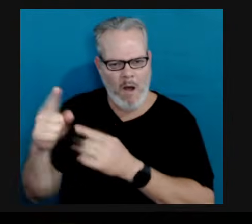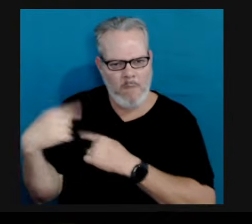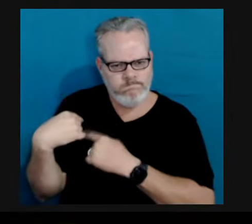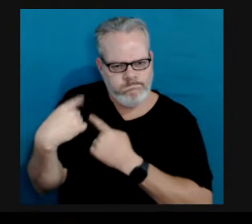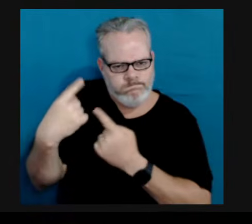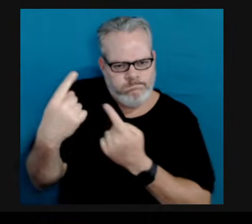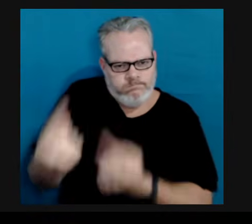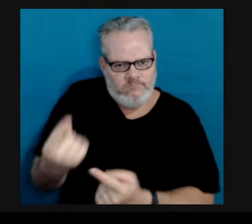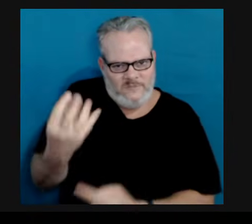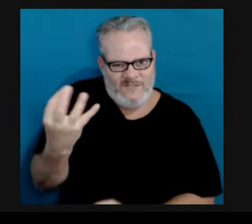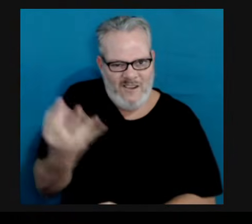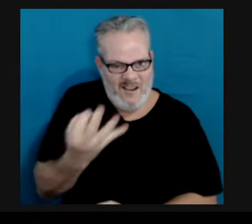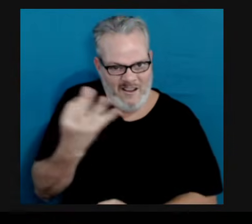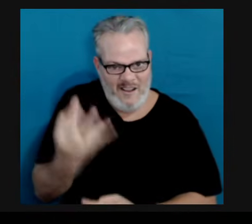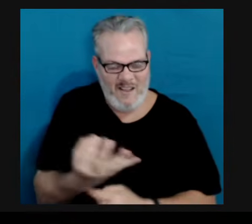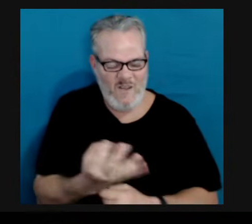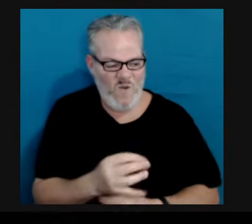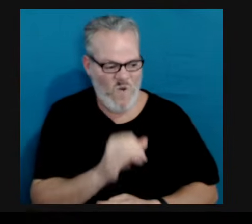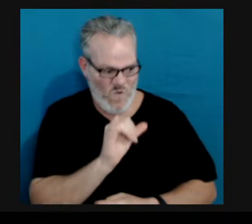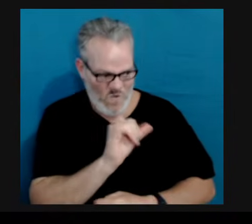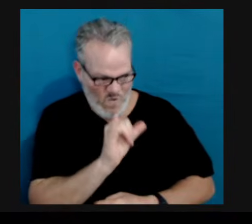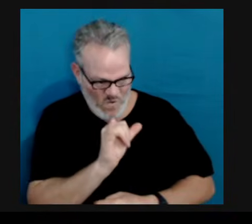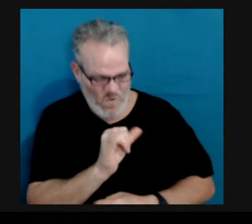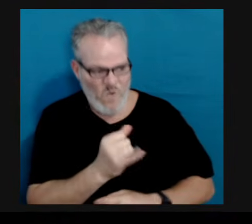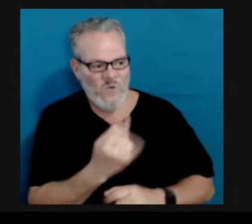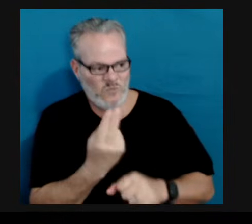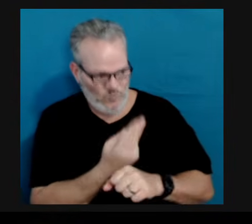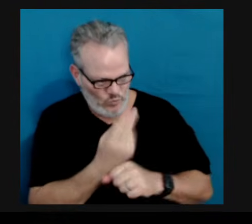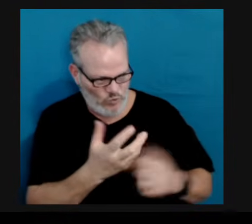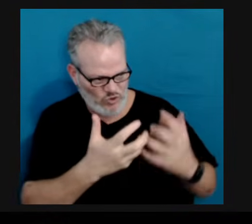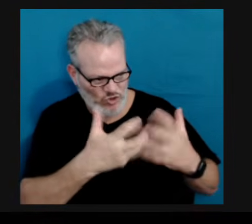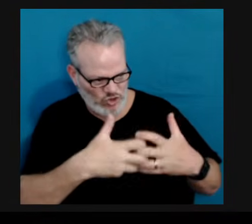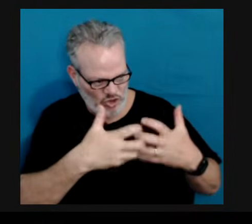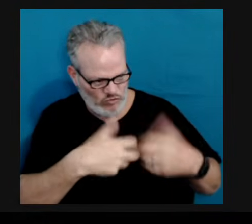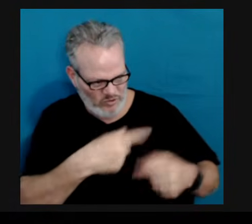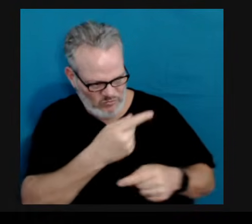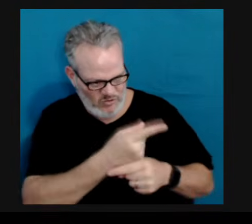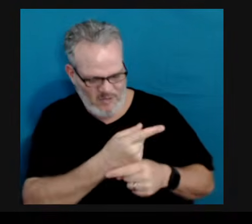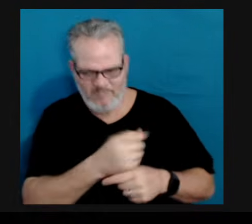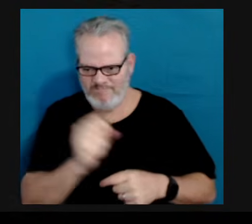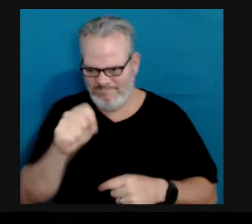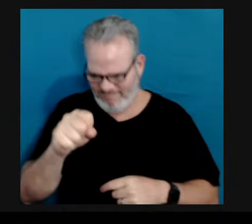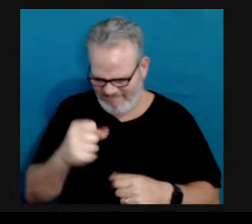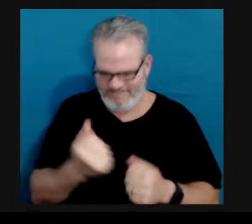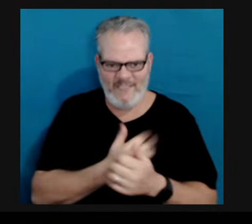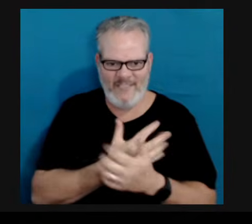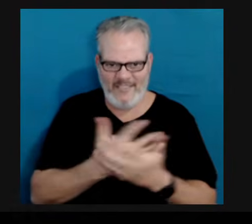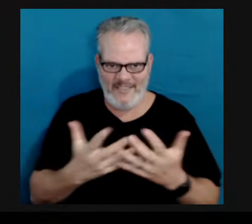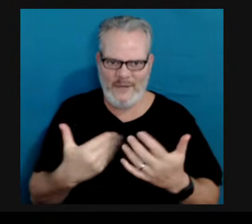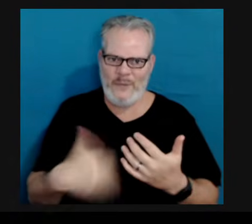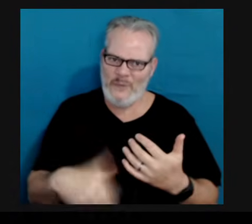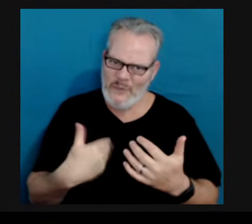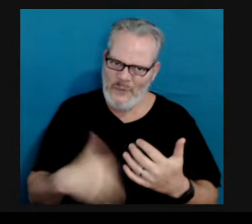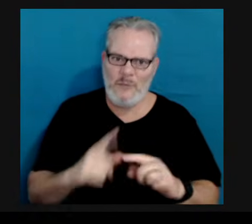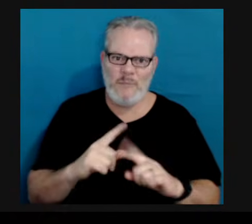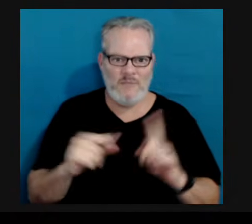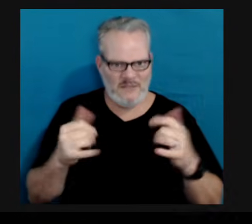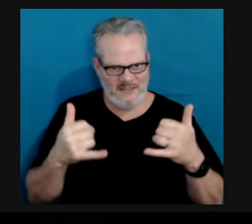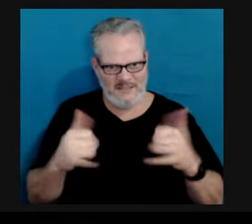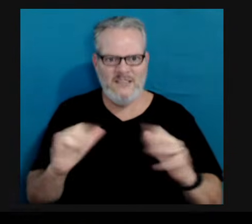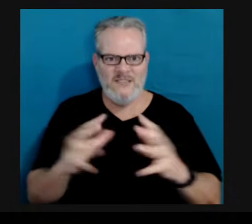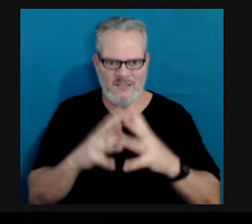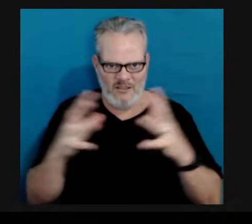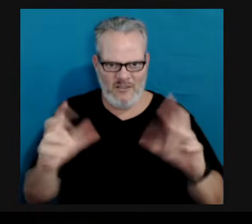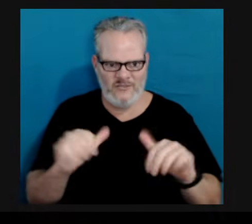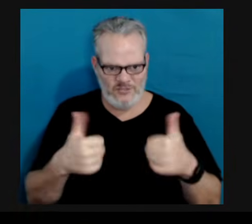Yeah, running off the generator today, huh? Yep. A little bit upgrade from the old school hub days, but still, Right. same Yeah. kind